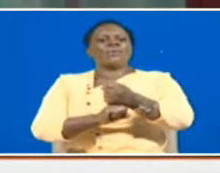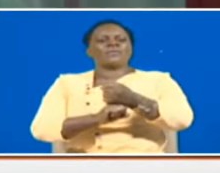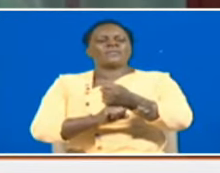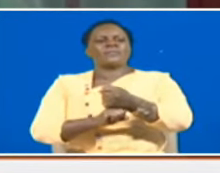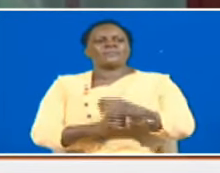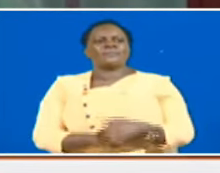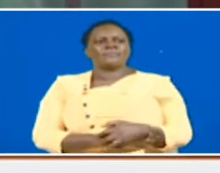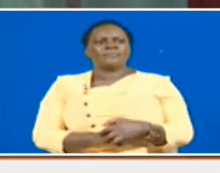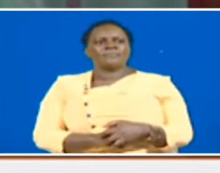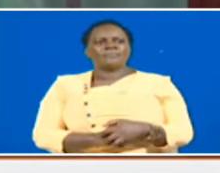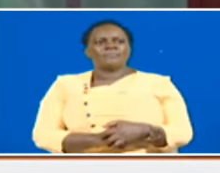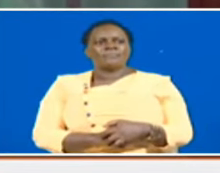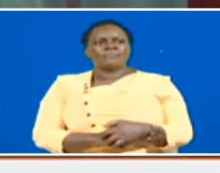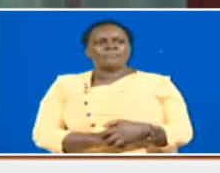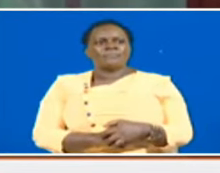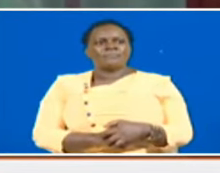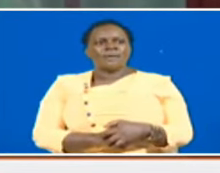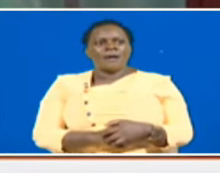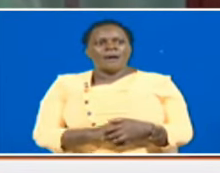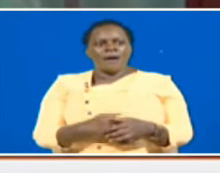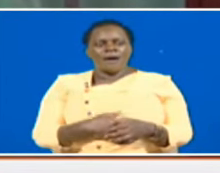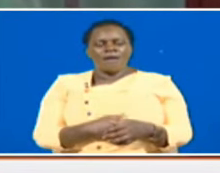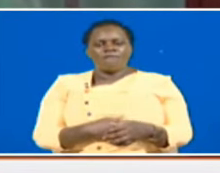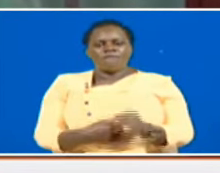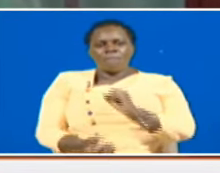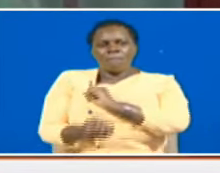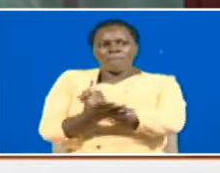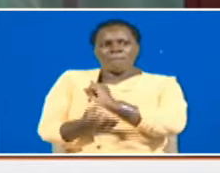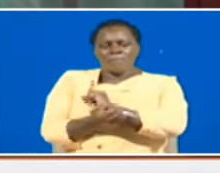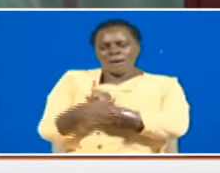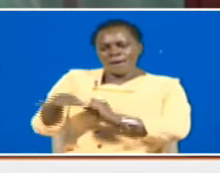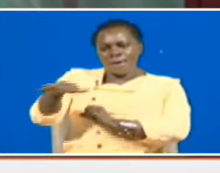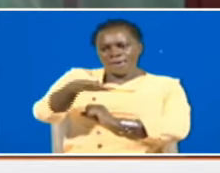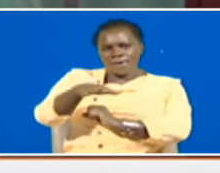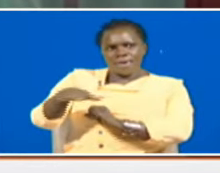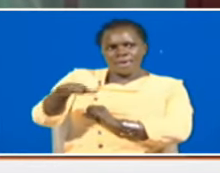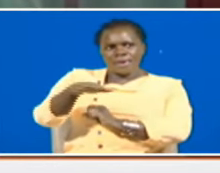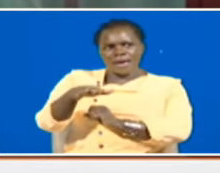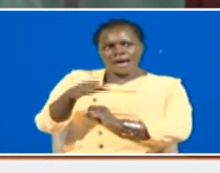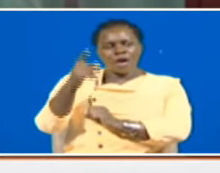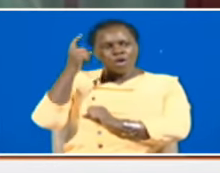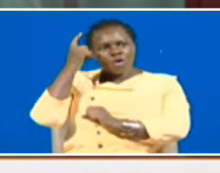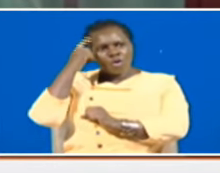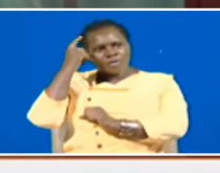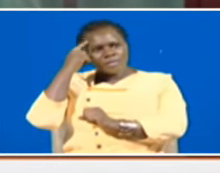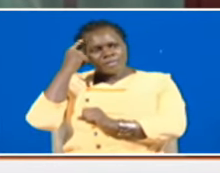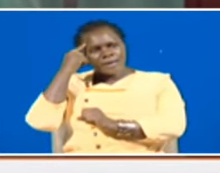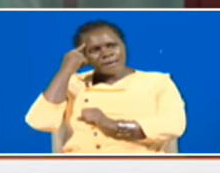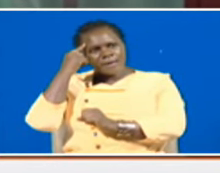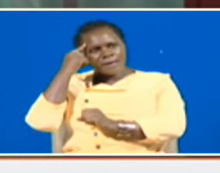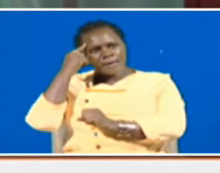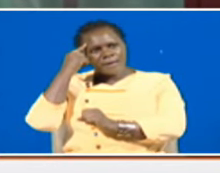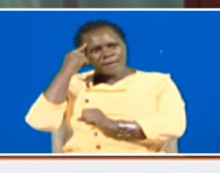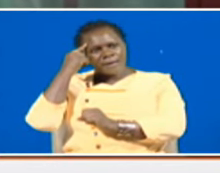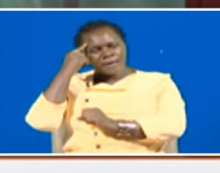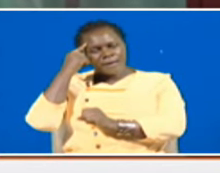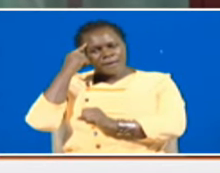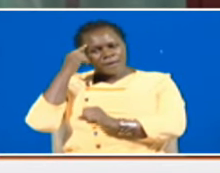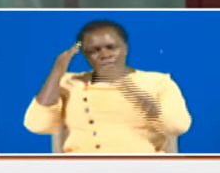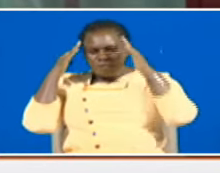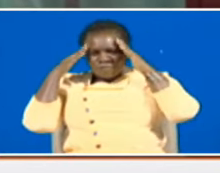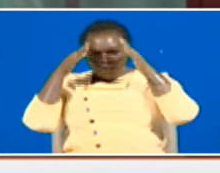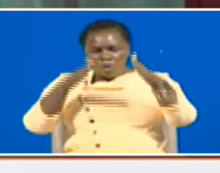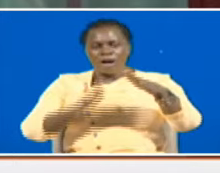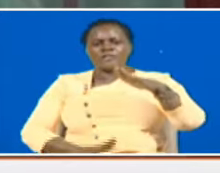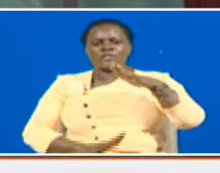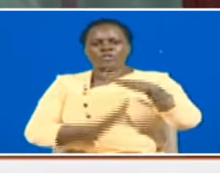vote. I have had occasion to brief you on the areas that we consider a priority to